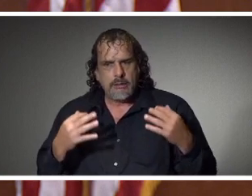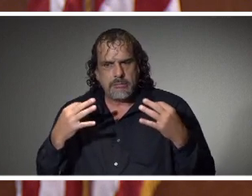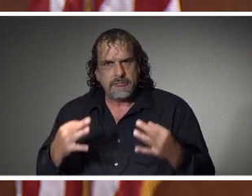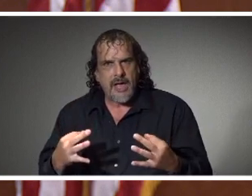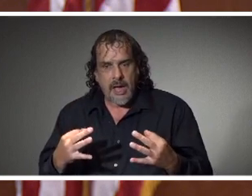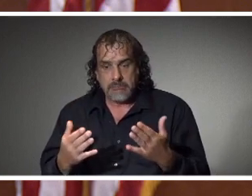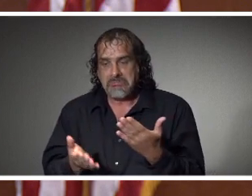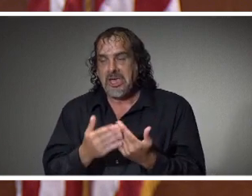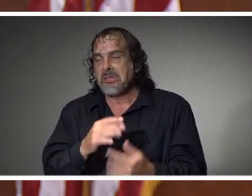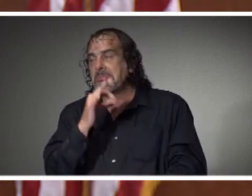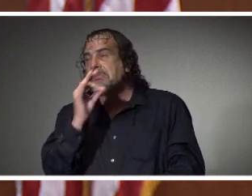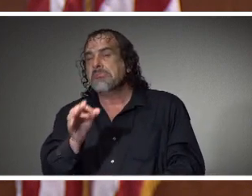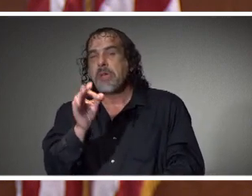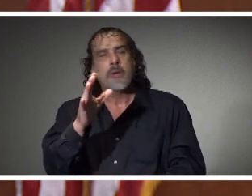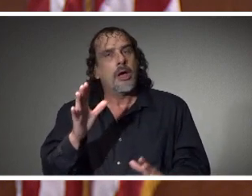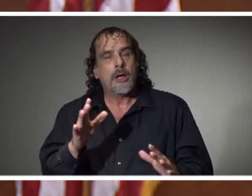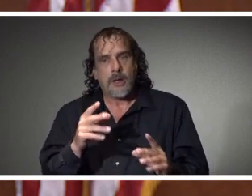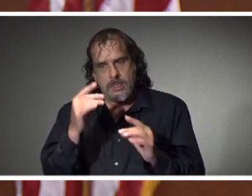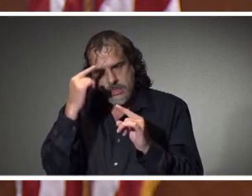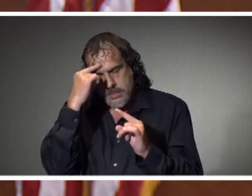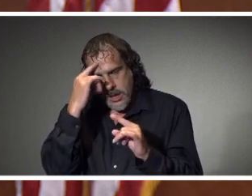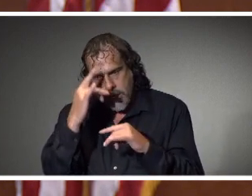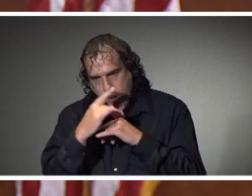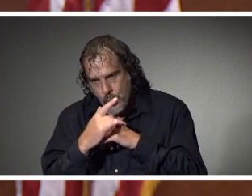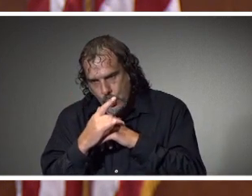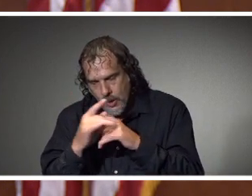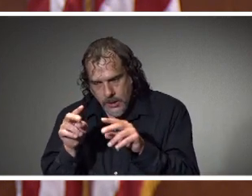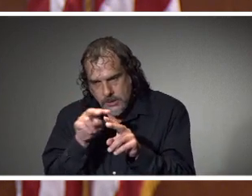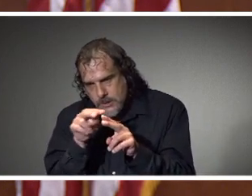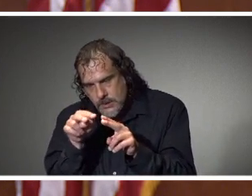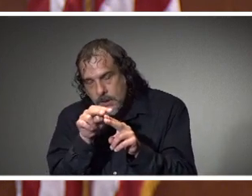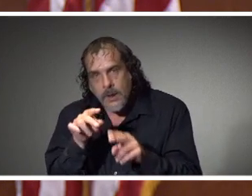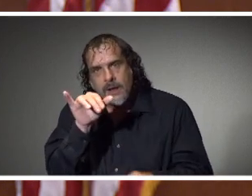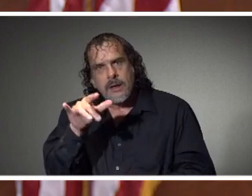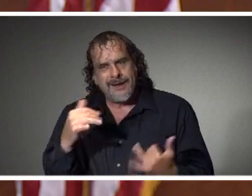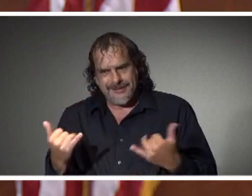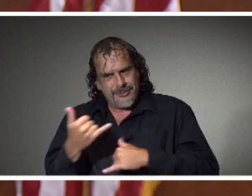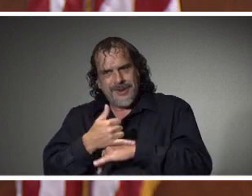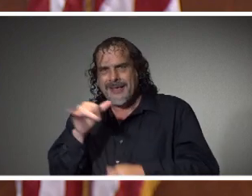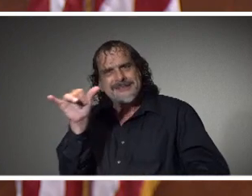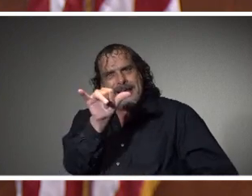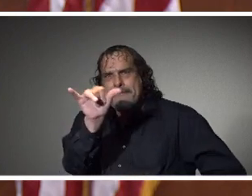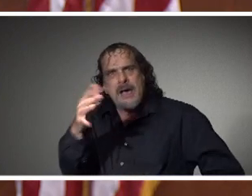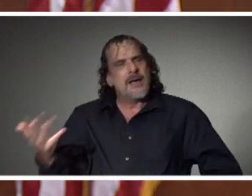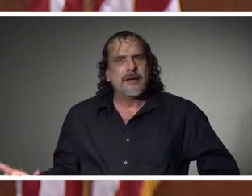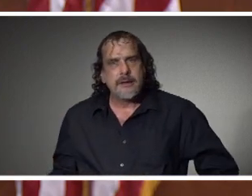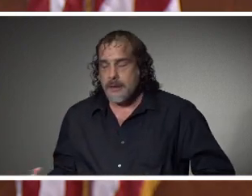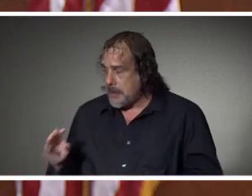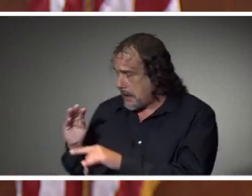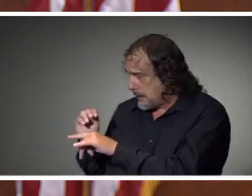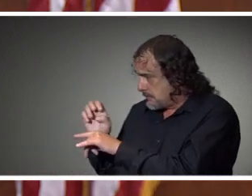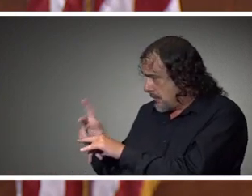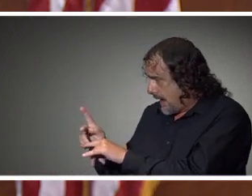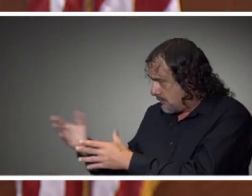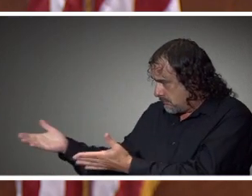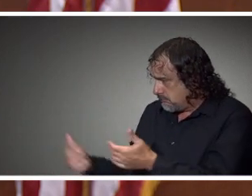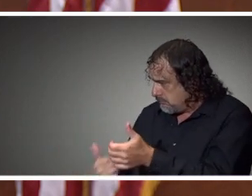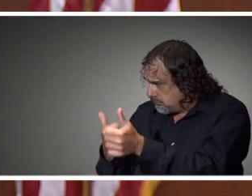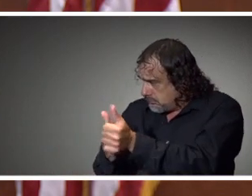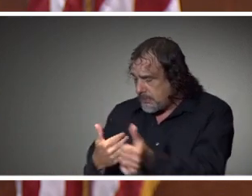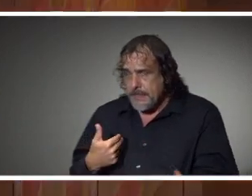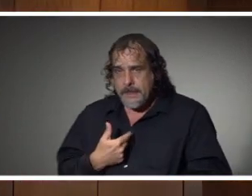lightly. And that continues to be the case today. Mac, if you'd give us an update from an emergency